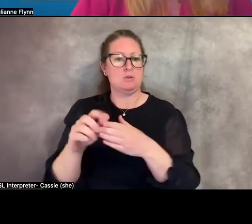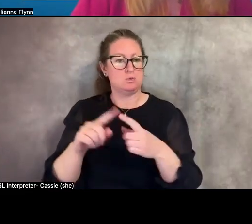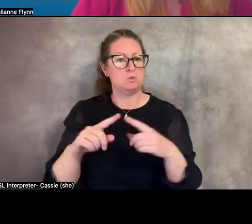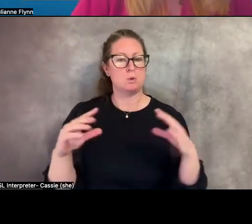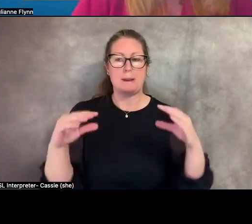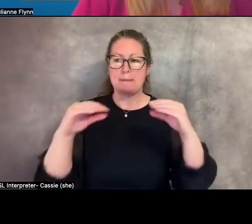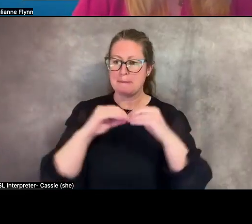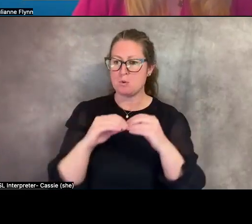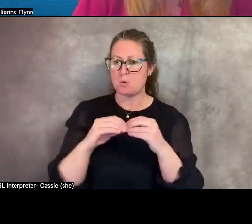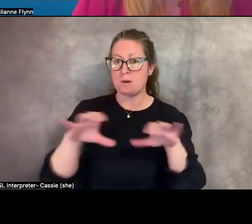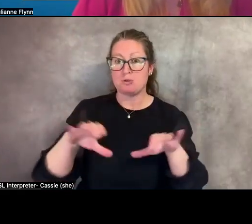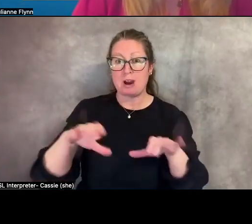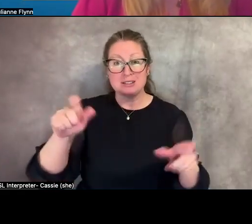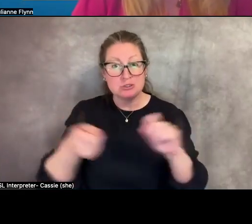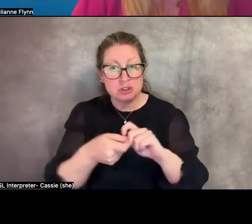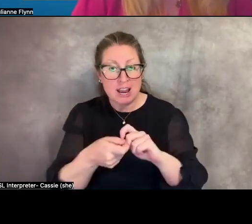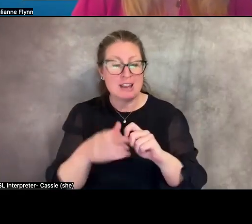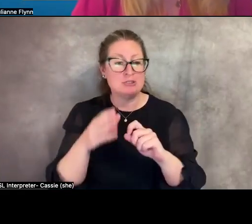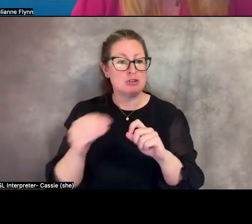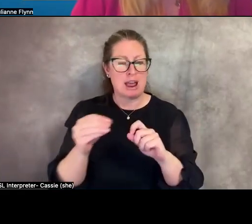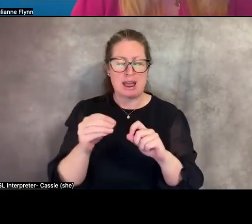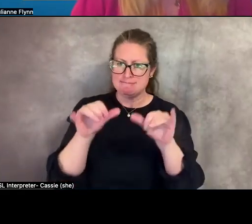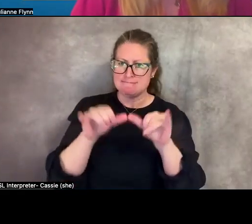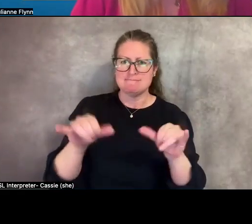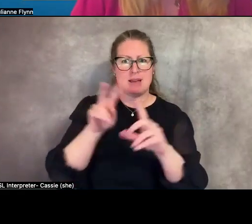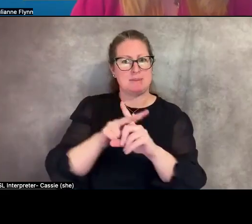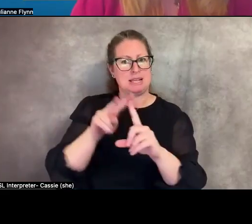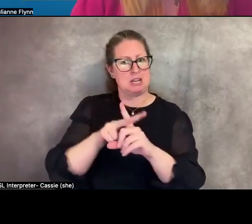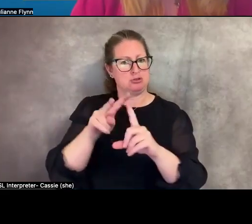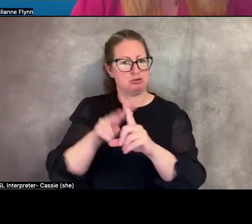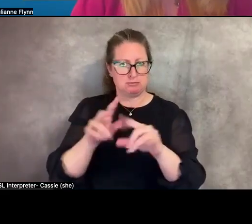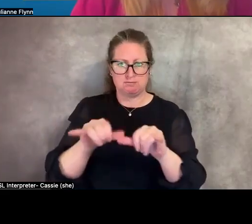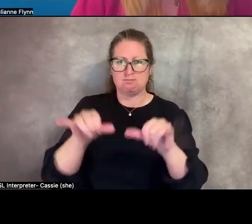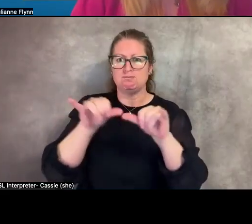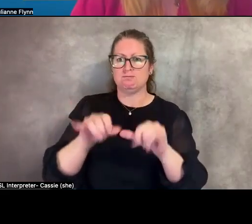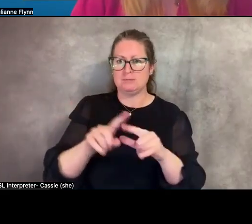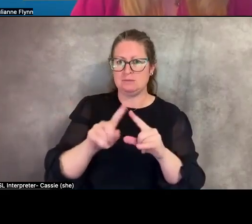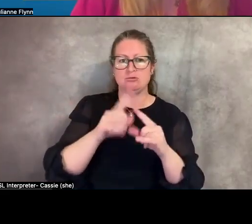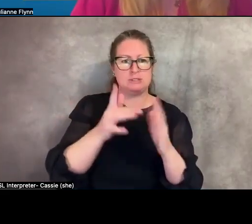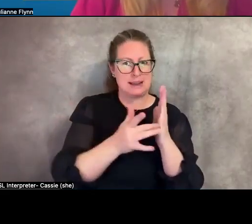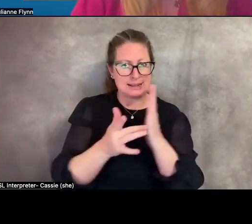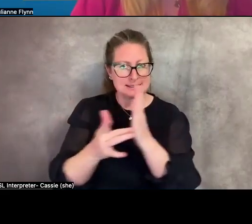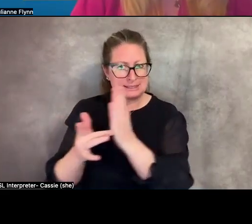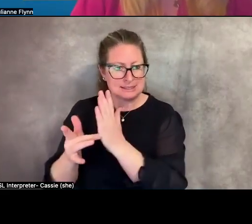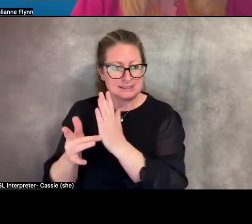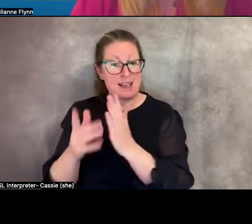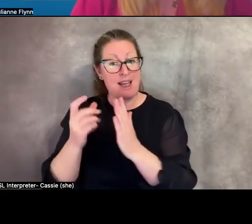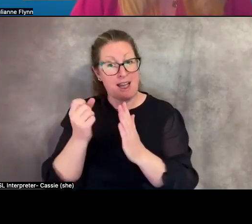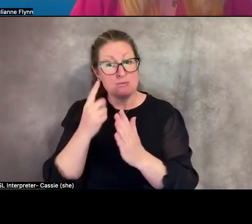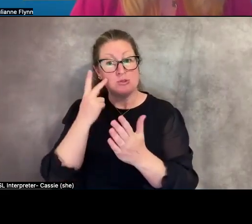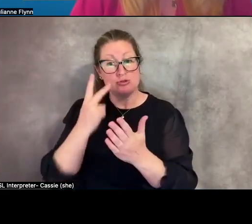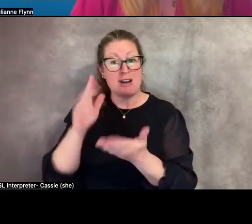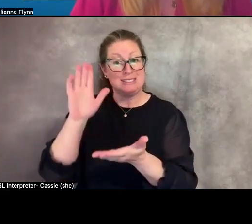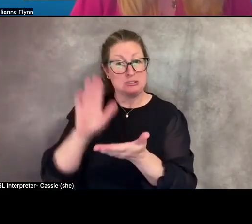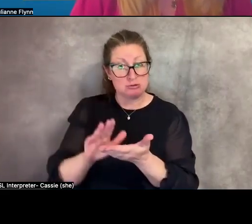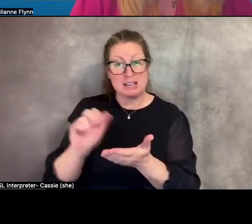more practice change and consistent application of these techniques and a decrease of assault and aggression on